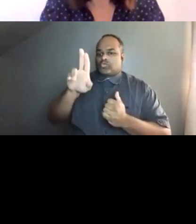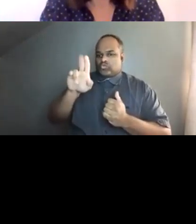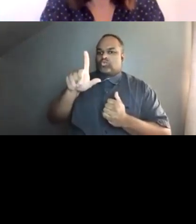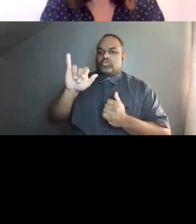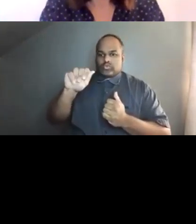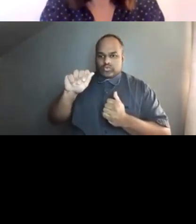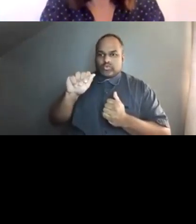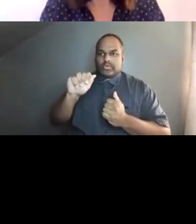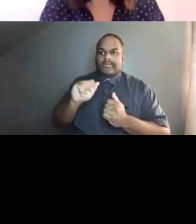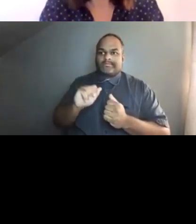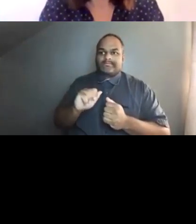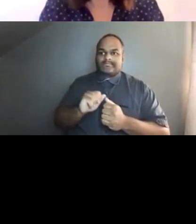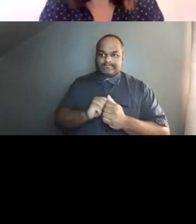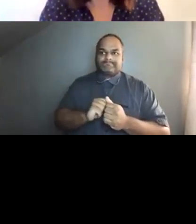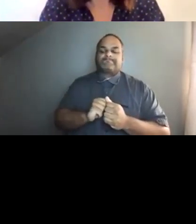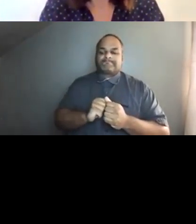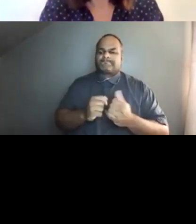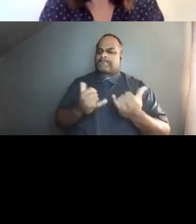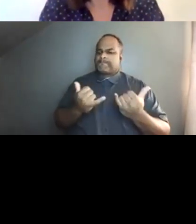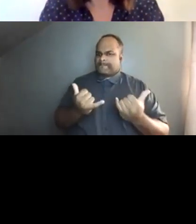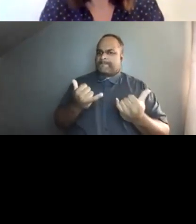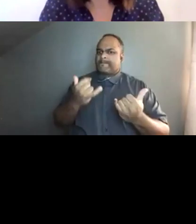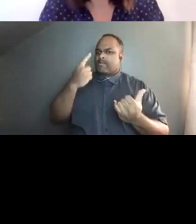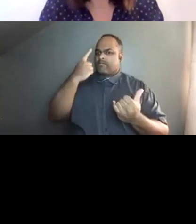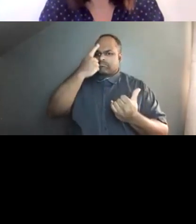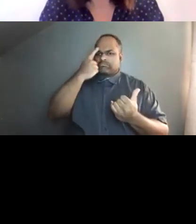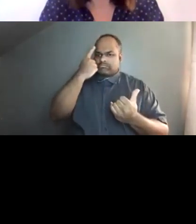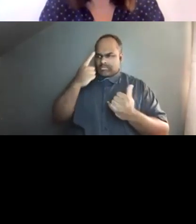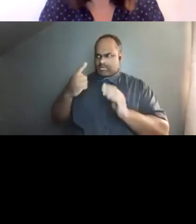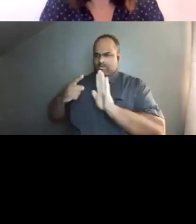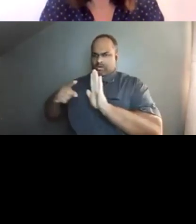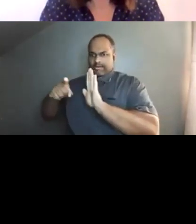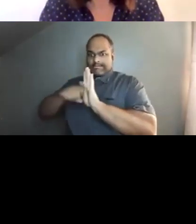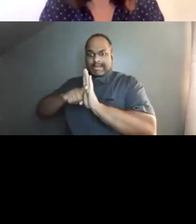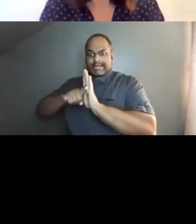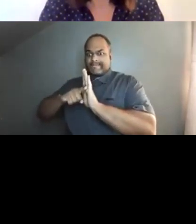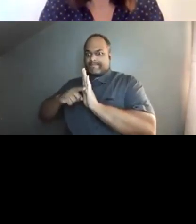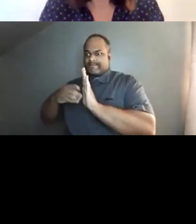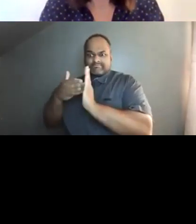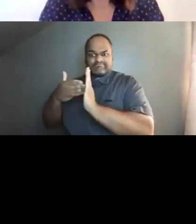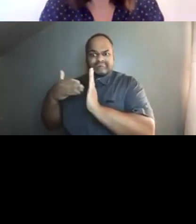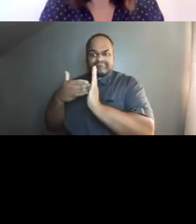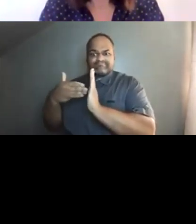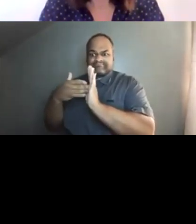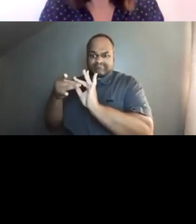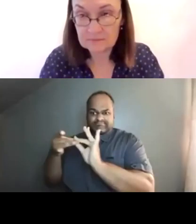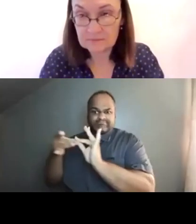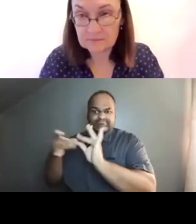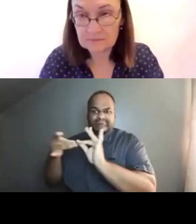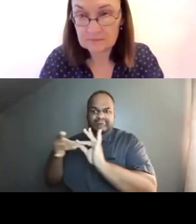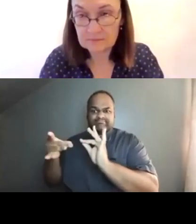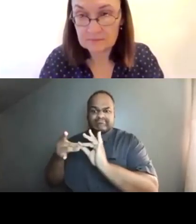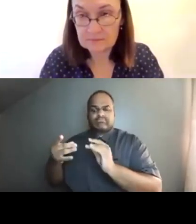diversity and thinking about some kind of really negative backlash that we've seen in Russia to efforts to